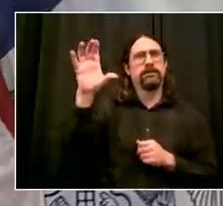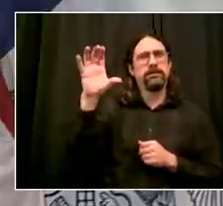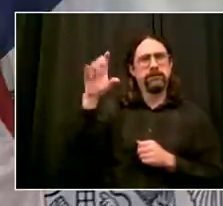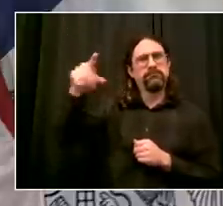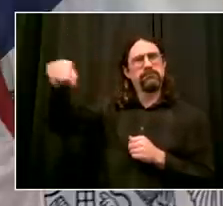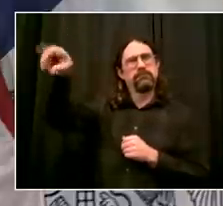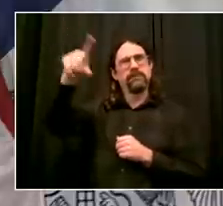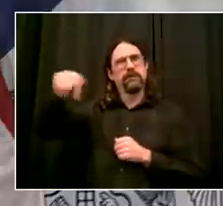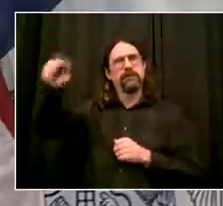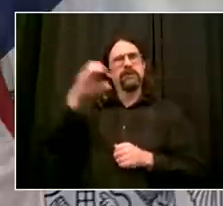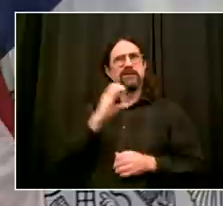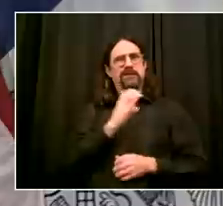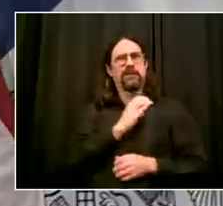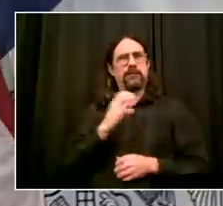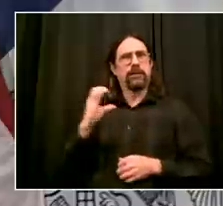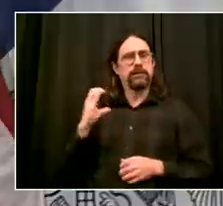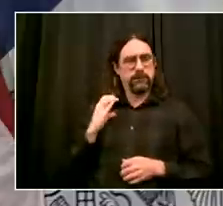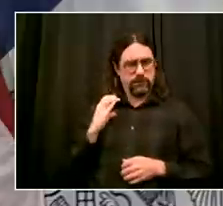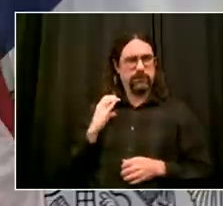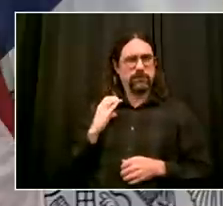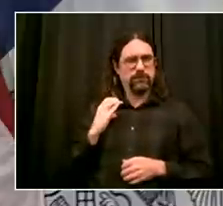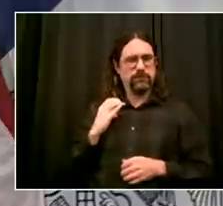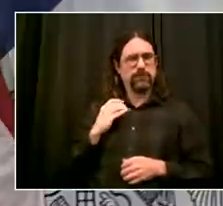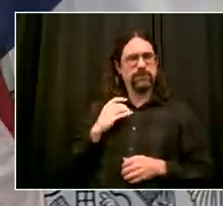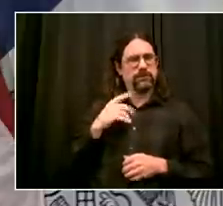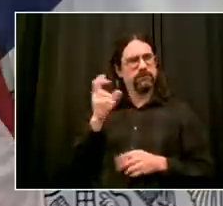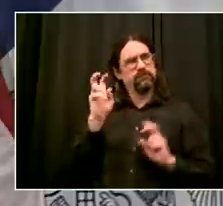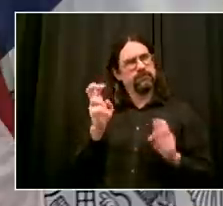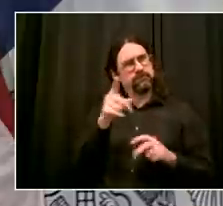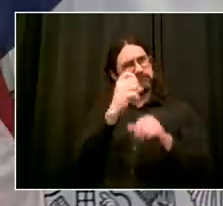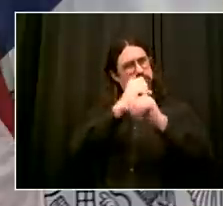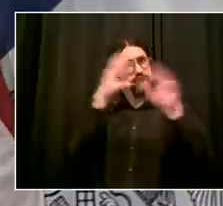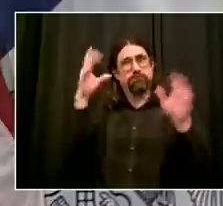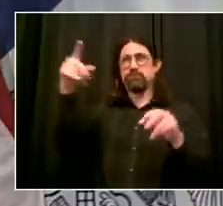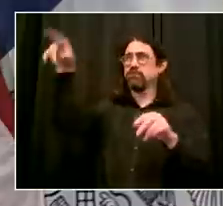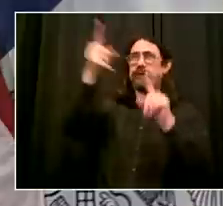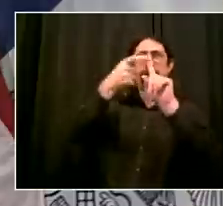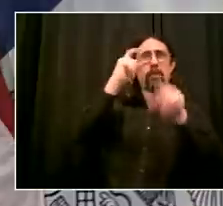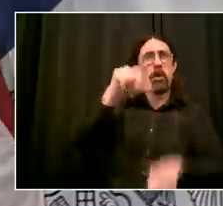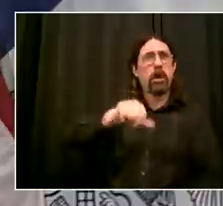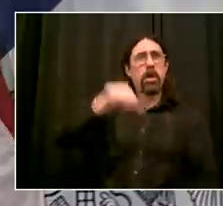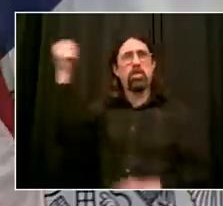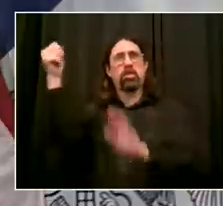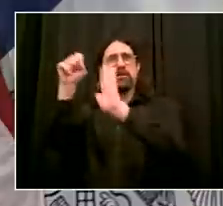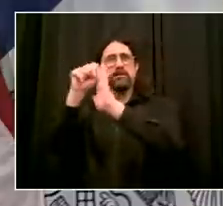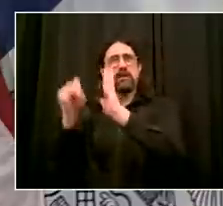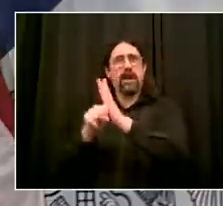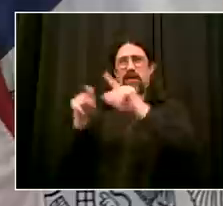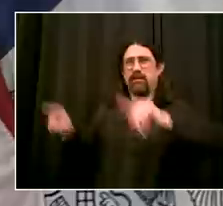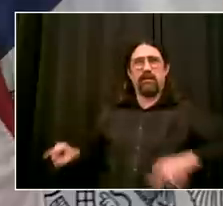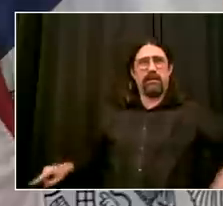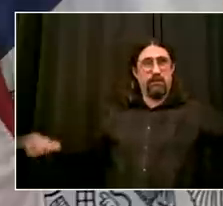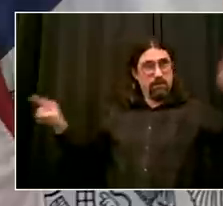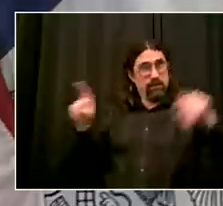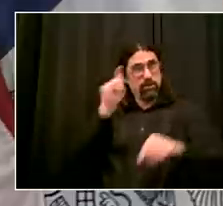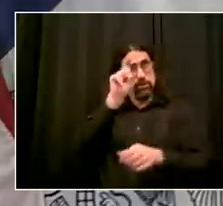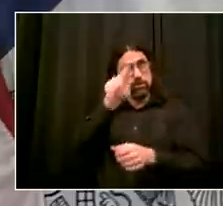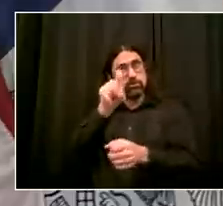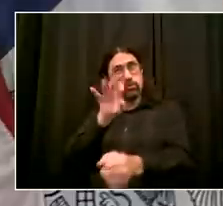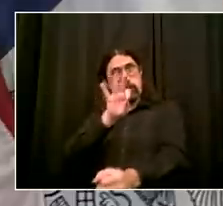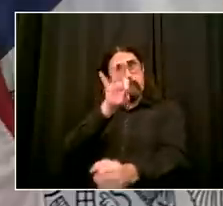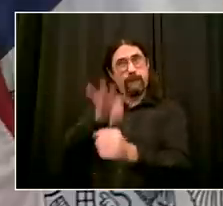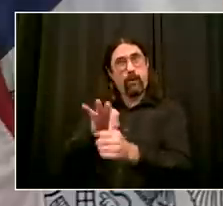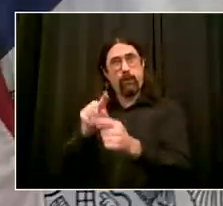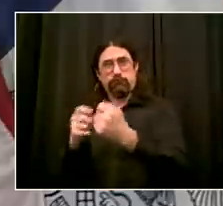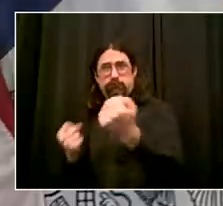of dollars in rebates of a tax it had on its books since 1905, but stopped collecting in the 1990s? I think that